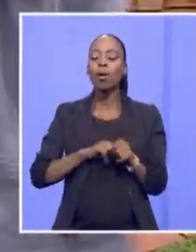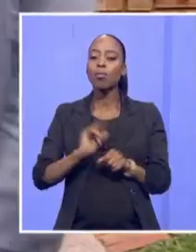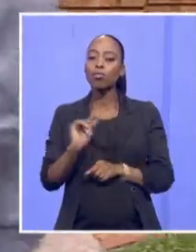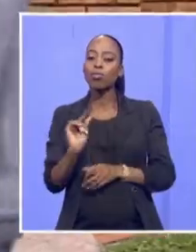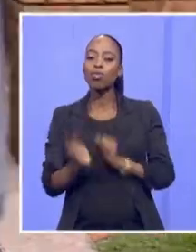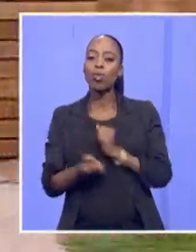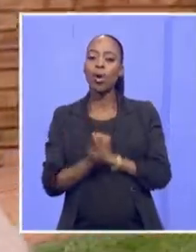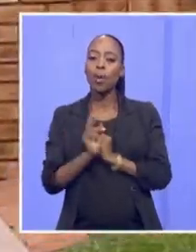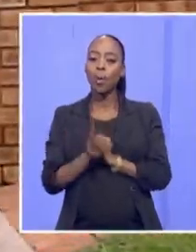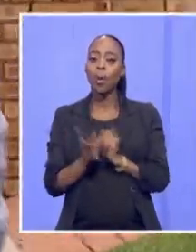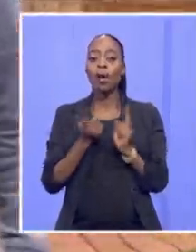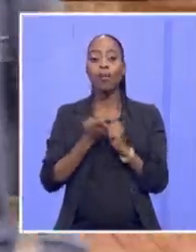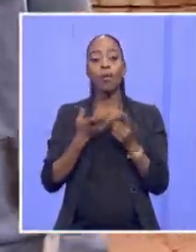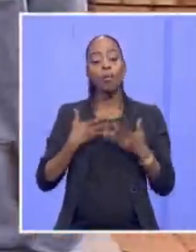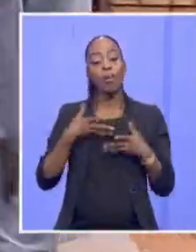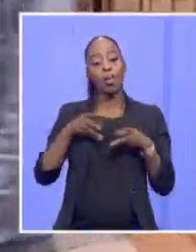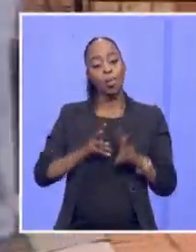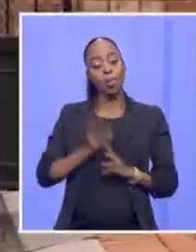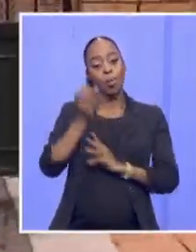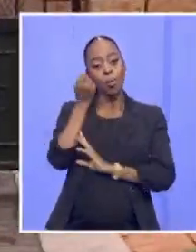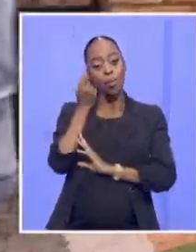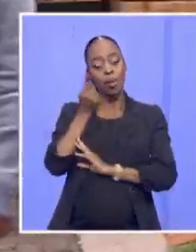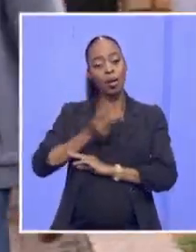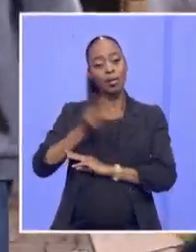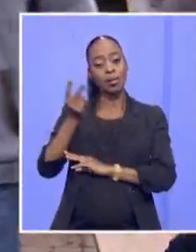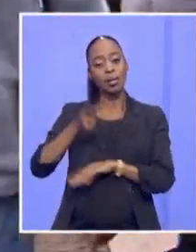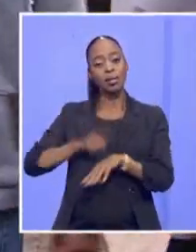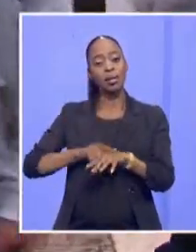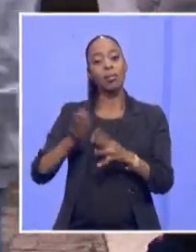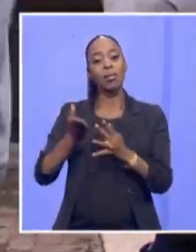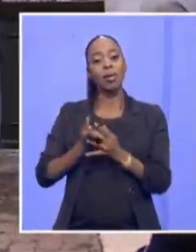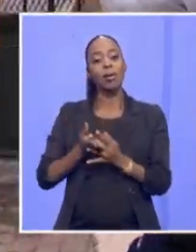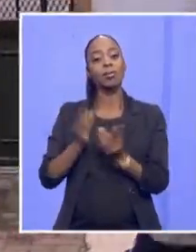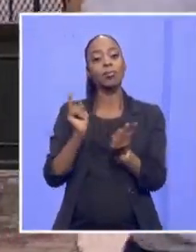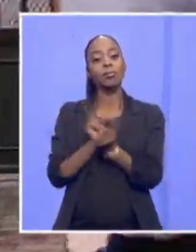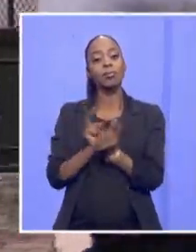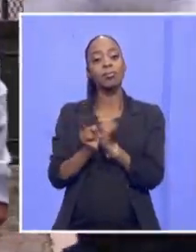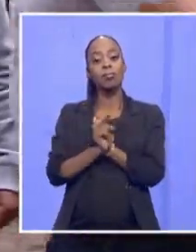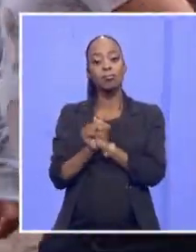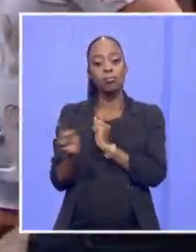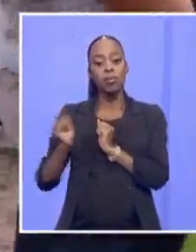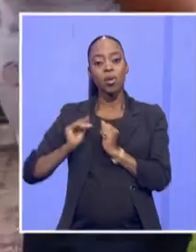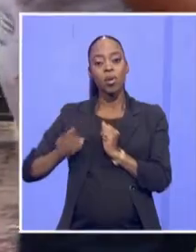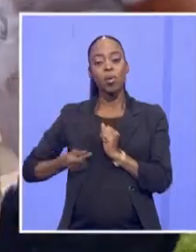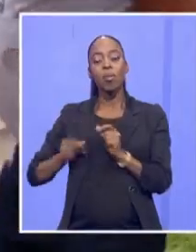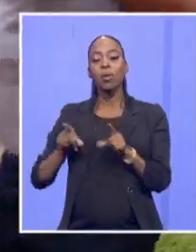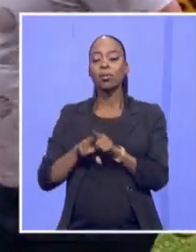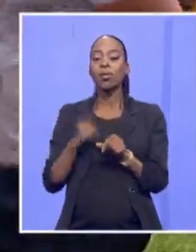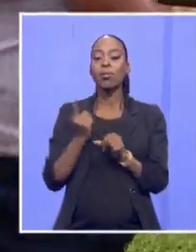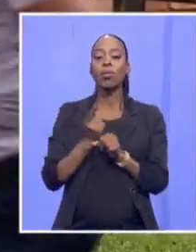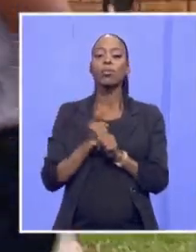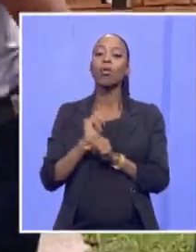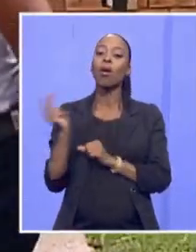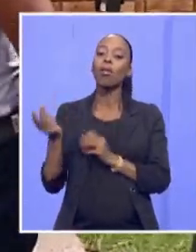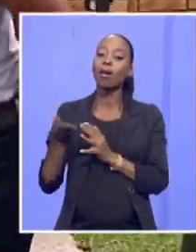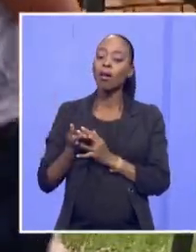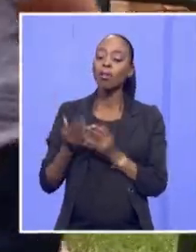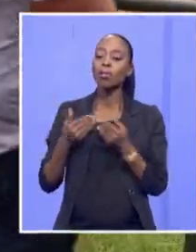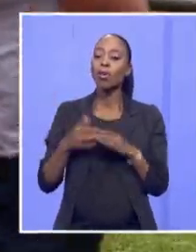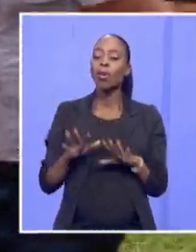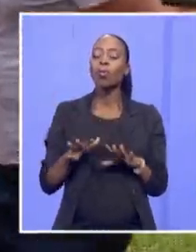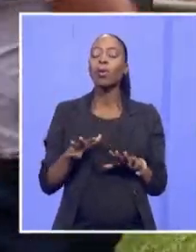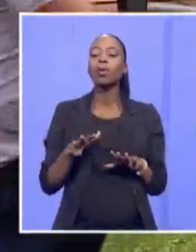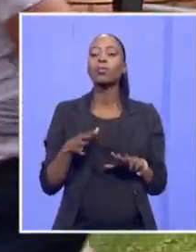be, from my knowledge, the second case that has been opened against her. The other that has also been opened of